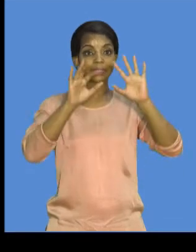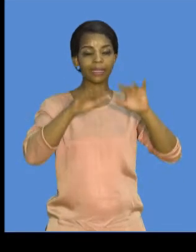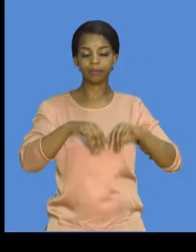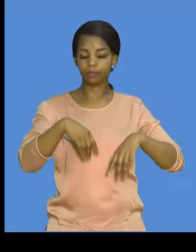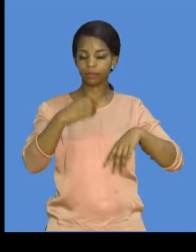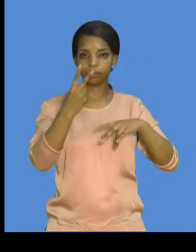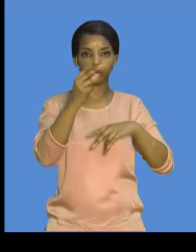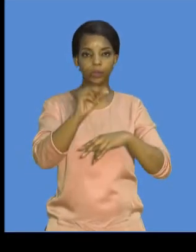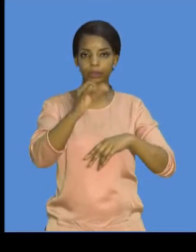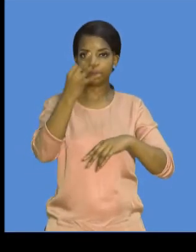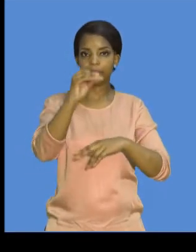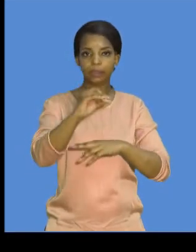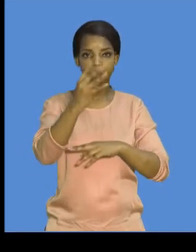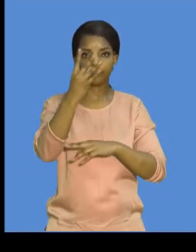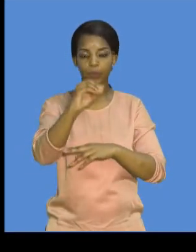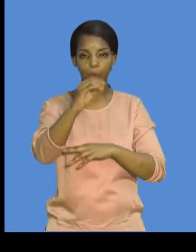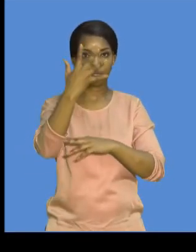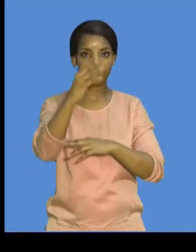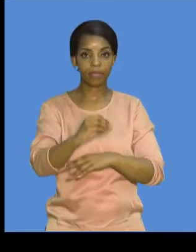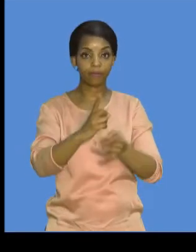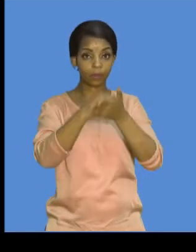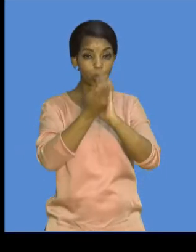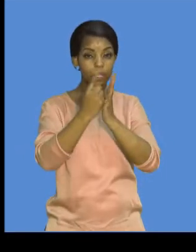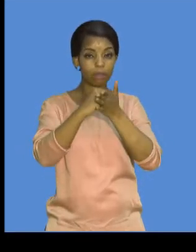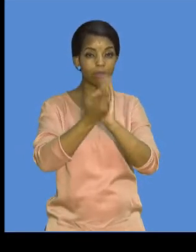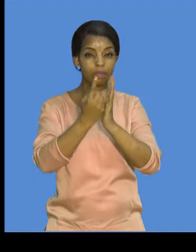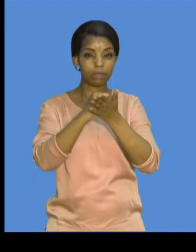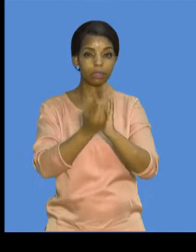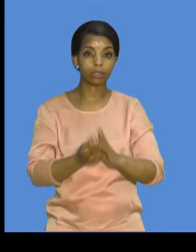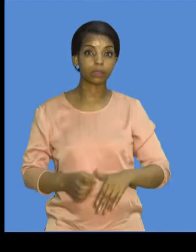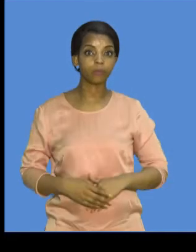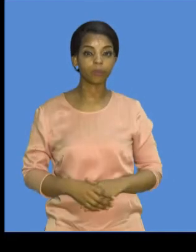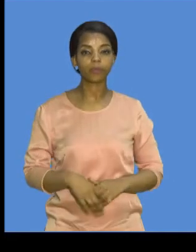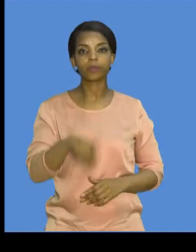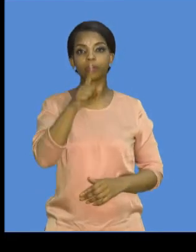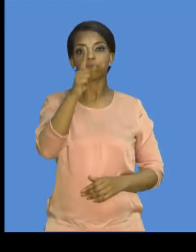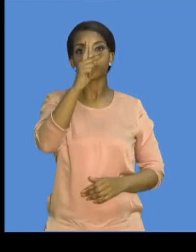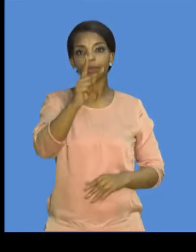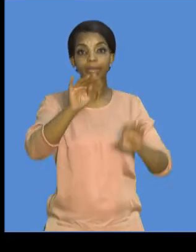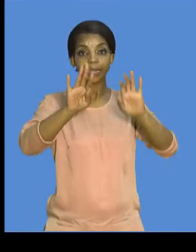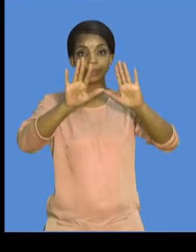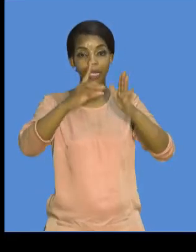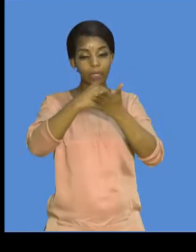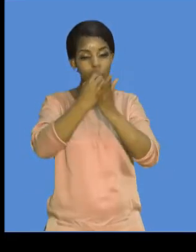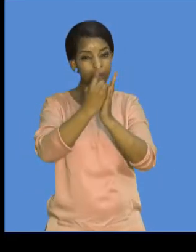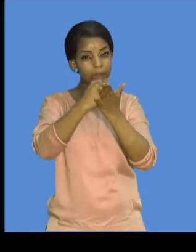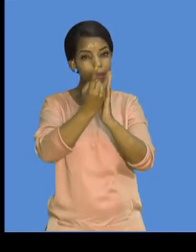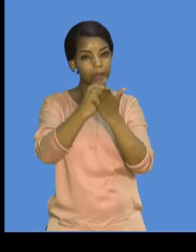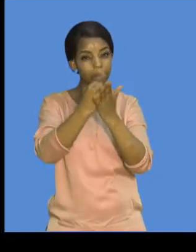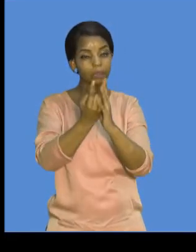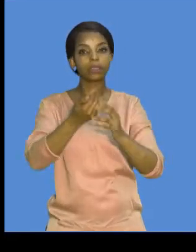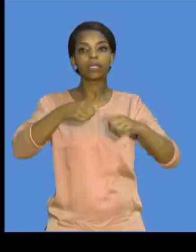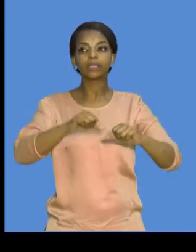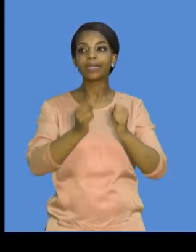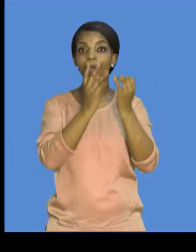40 weeks, 50 weeks. You can see that when it was 10 weeks, our number of spores that we have is